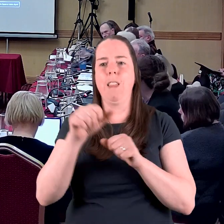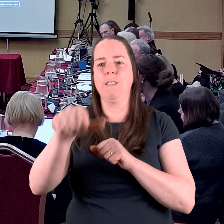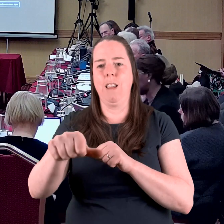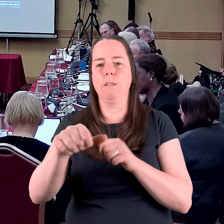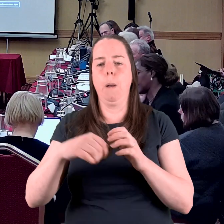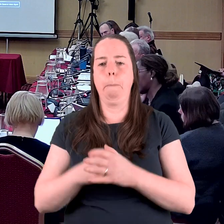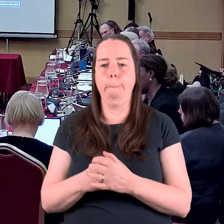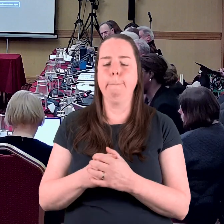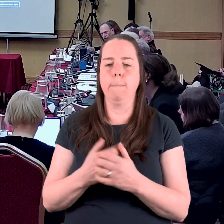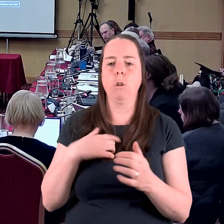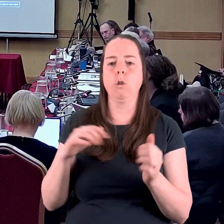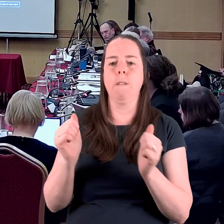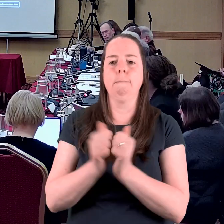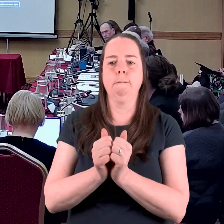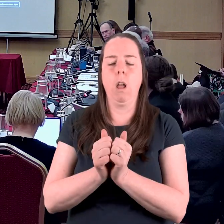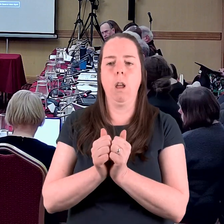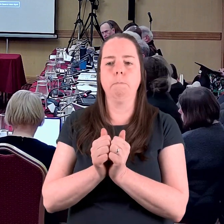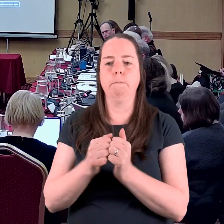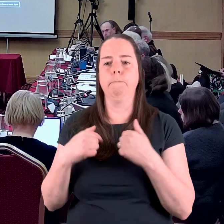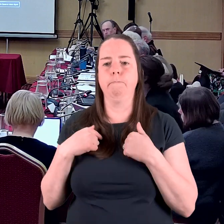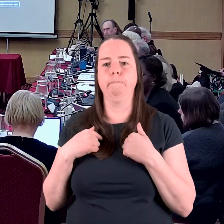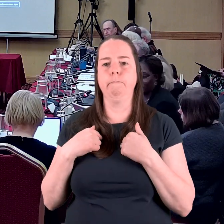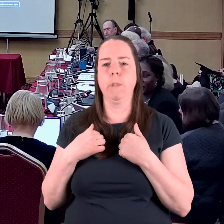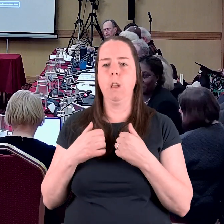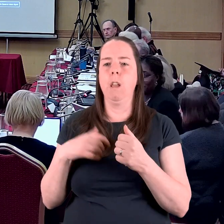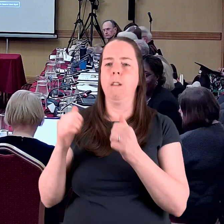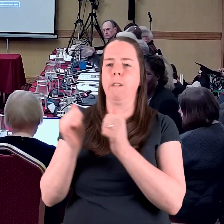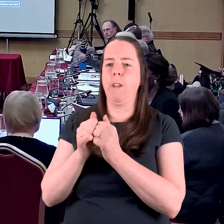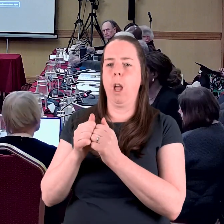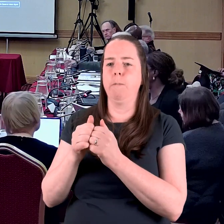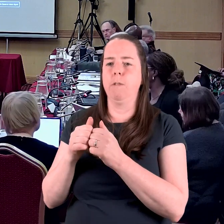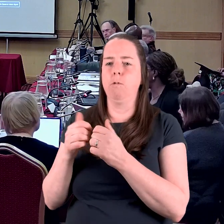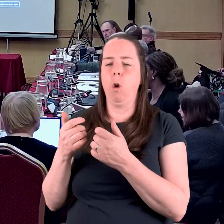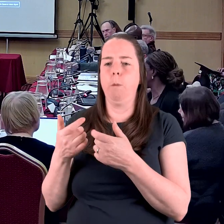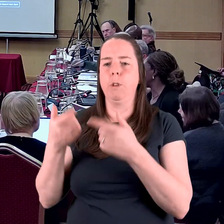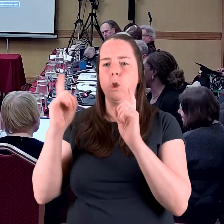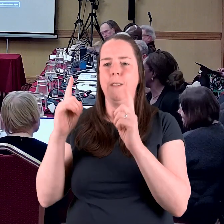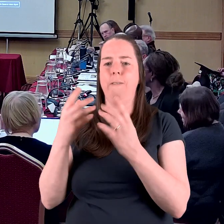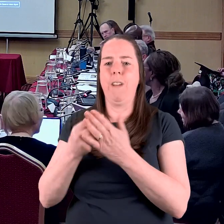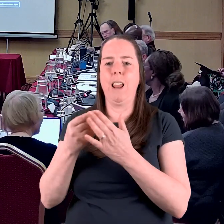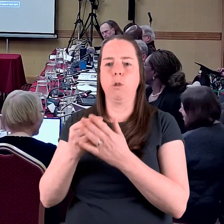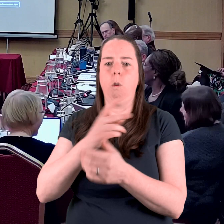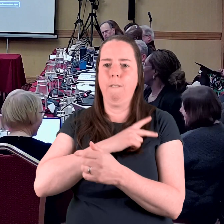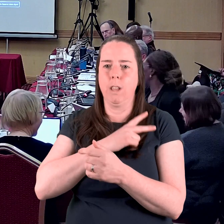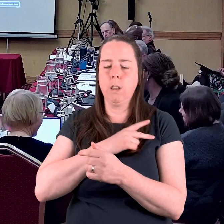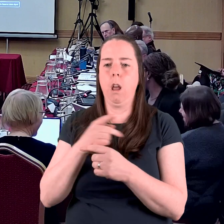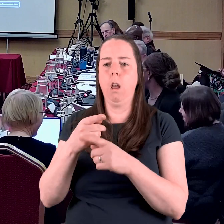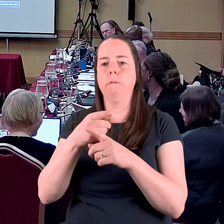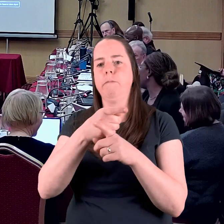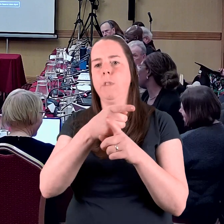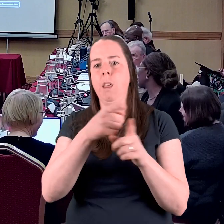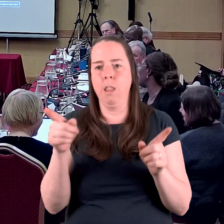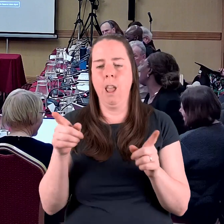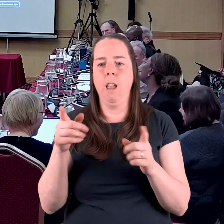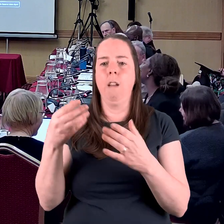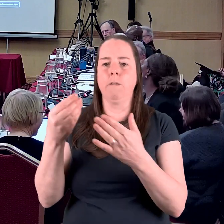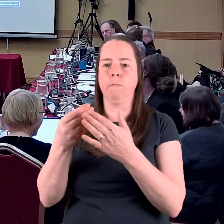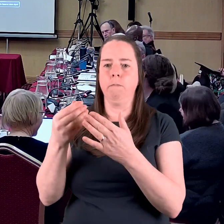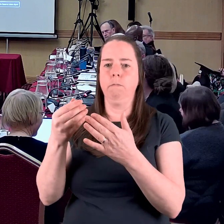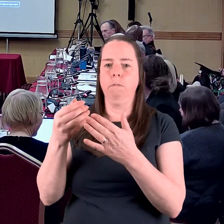that in the next bid. And just to confirm, and I just want to have confirmed from my chief financial